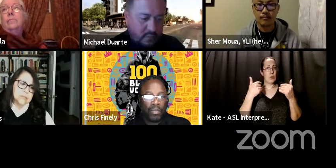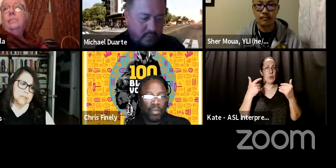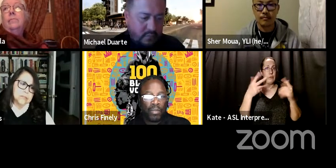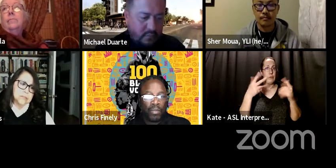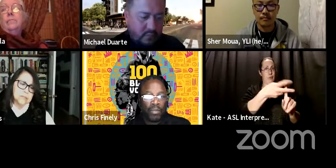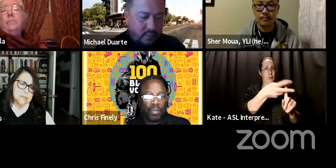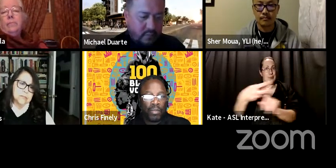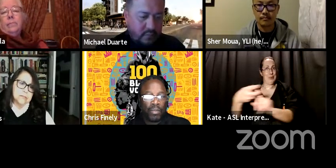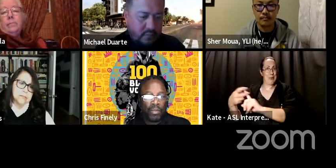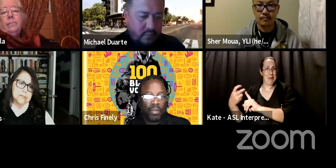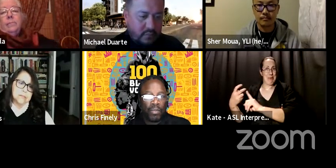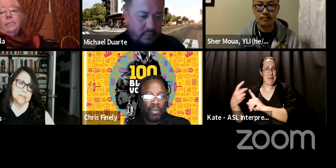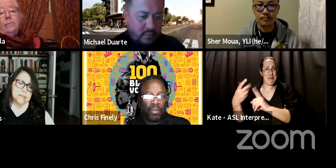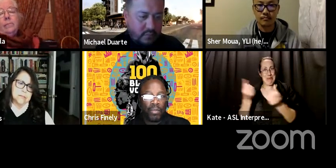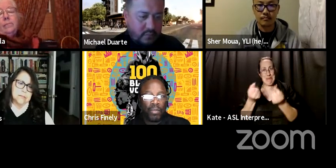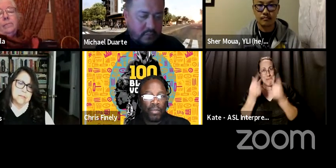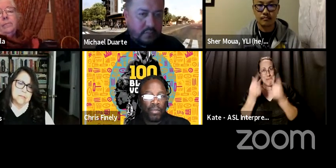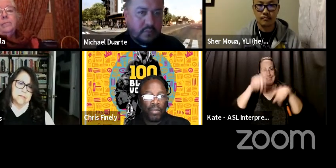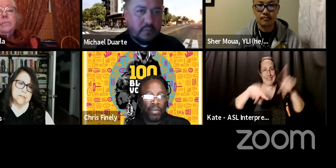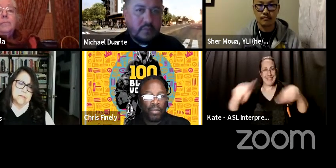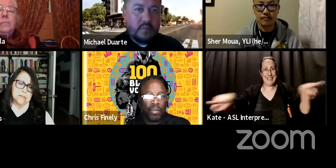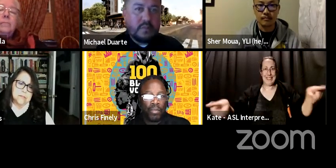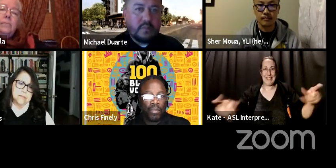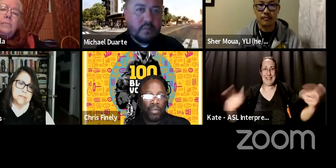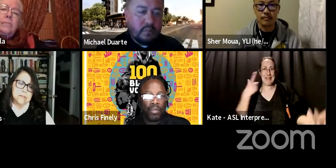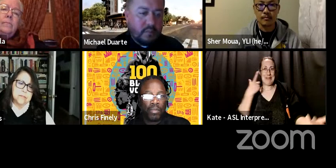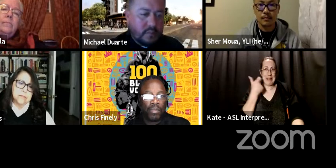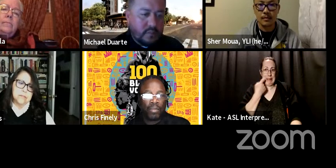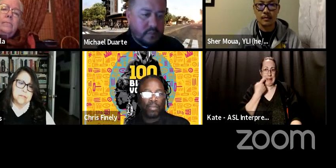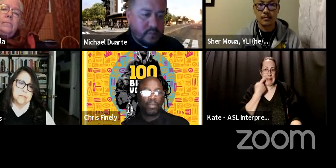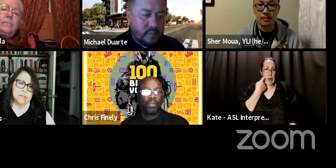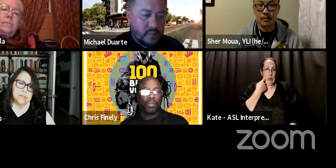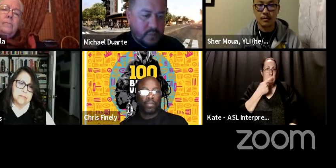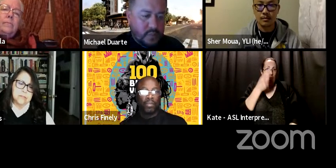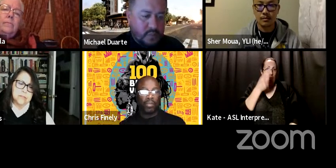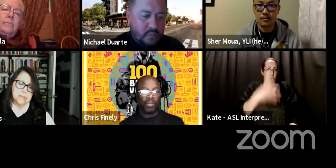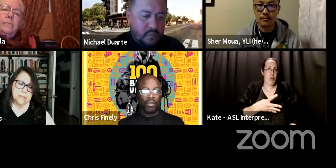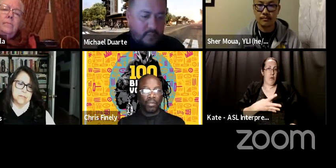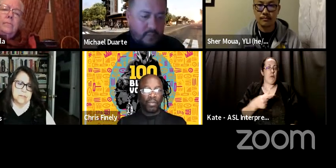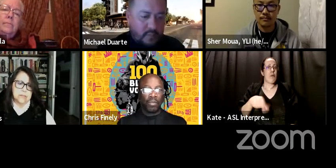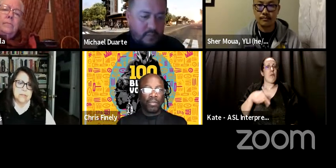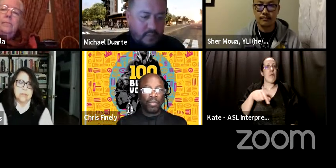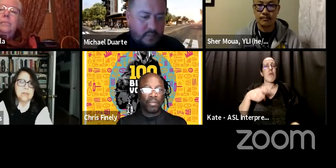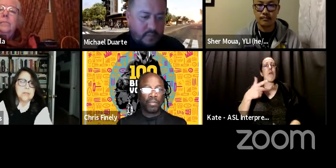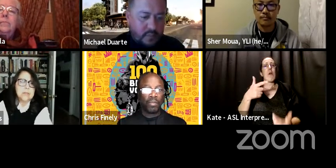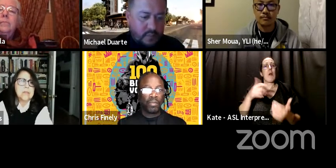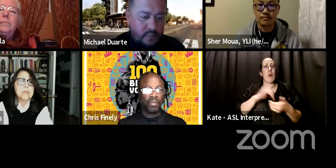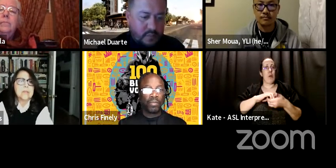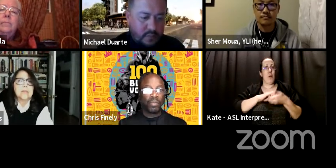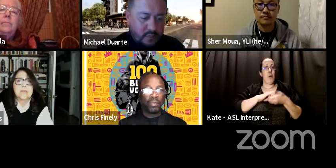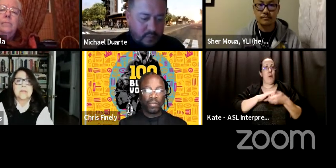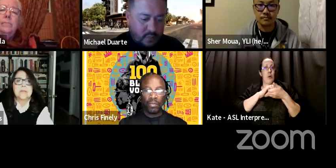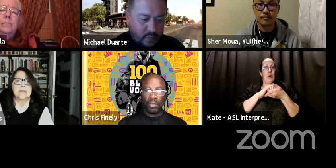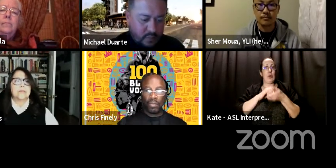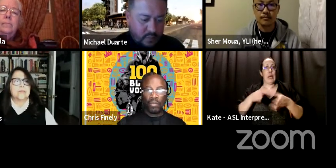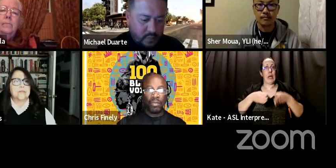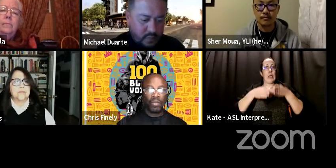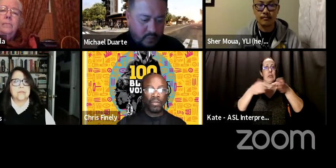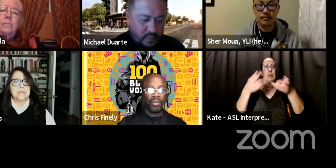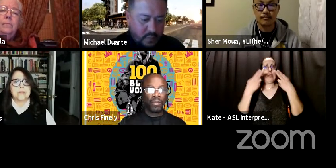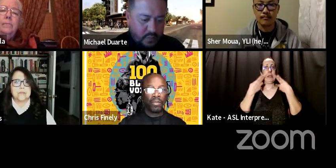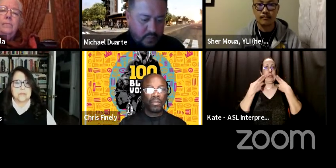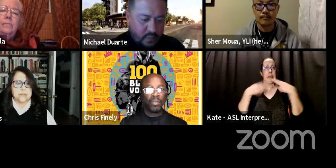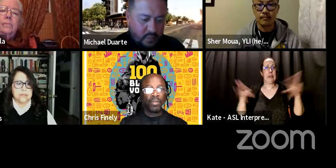folks. In this most recent quarter, our partners at Street Saints have been able to